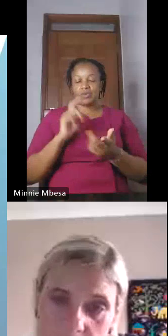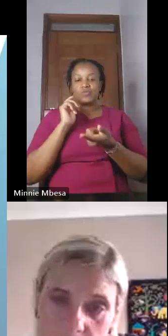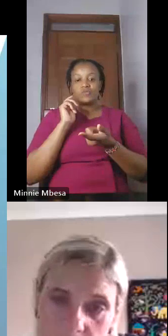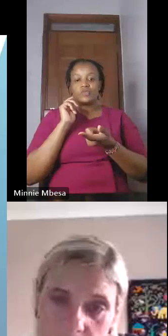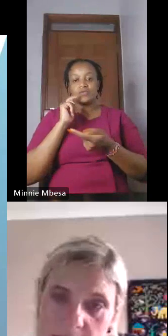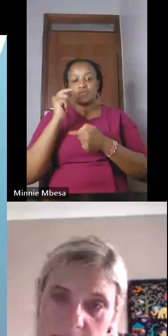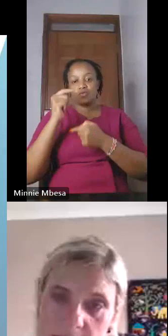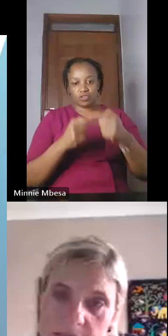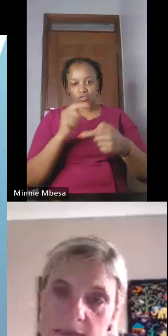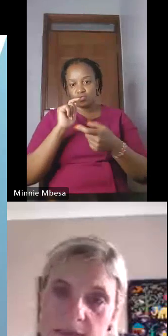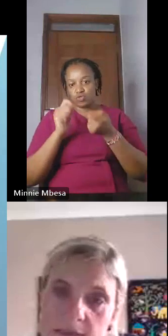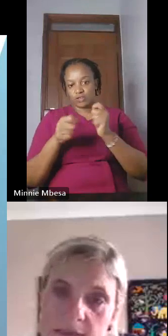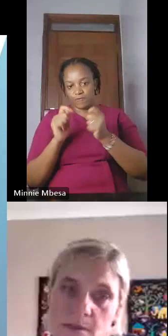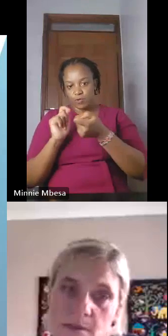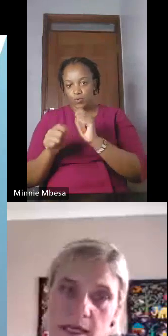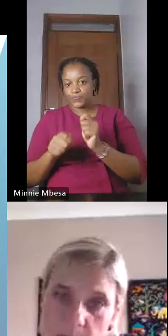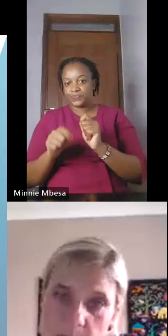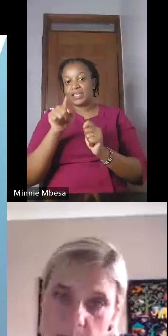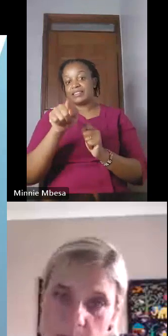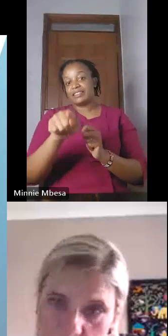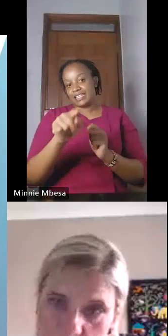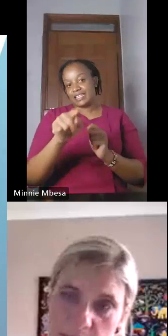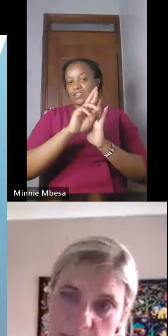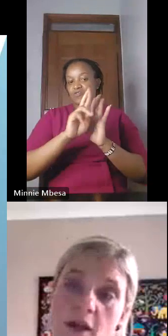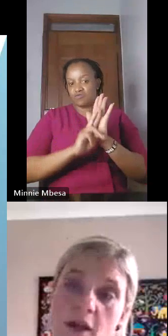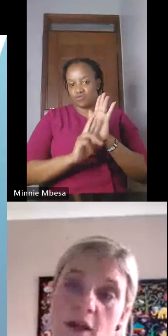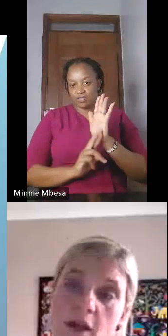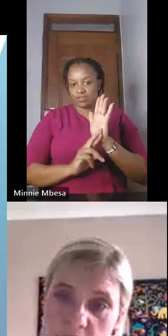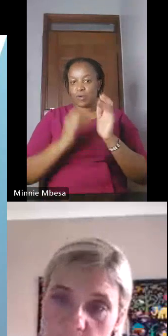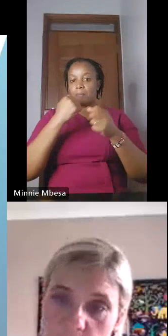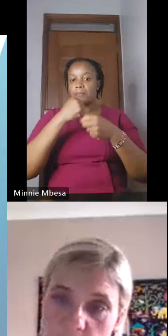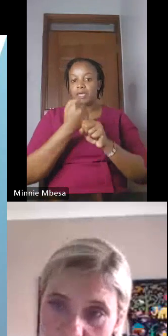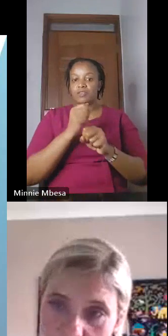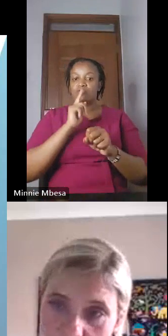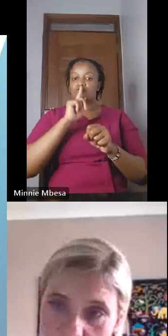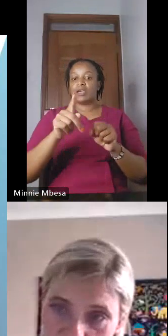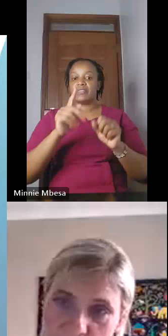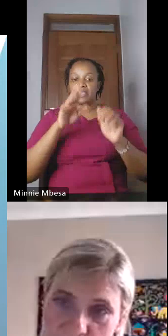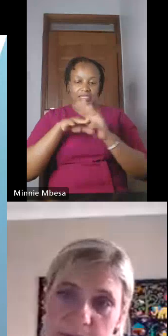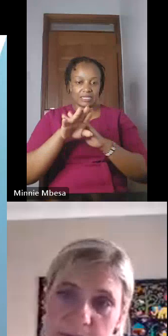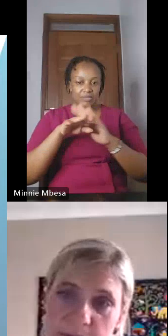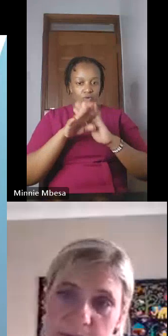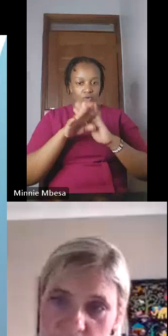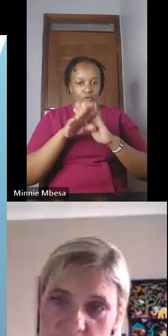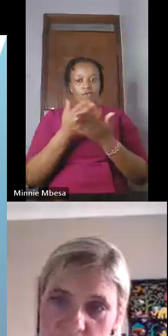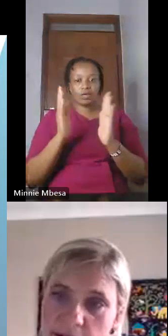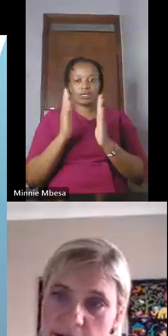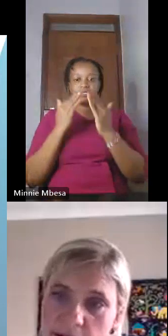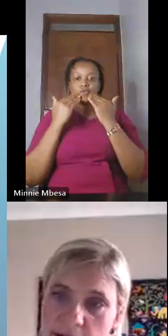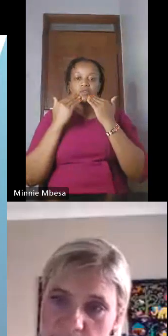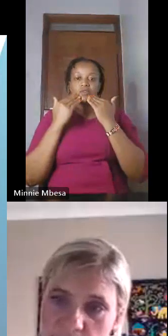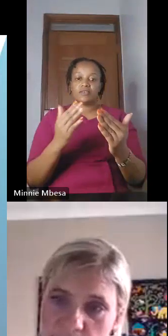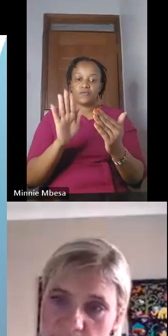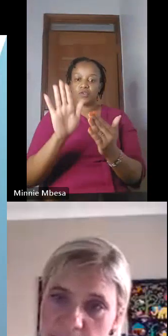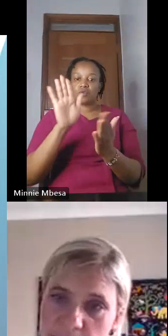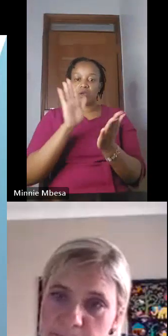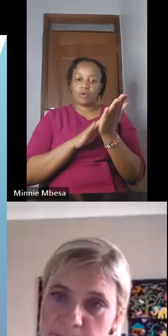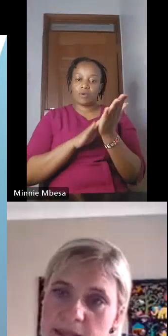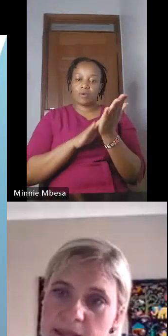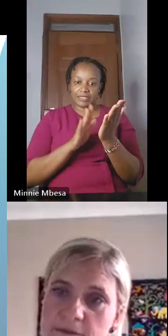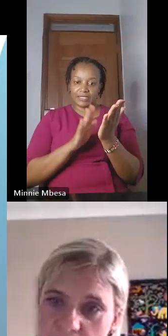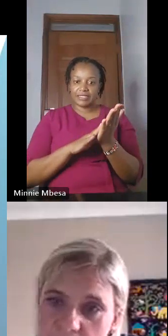try and make it as accessible to as many people as possible. So, Tebo, thank you for your comment. I'm sorry that I don't